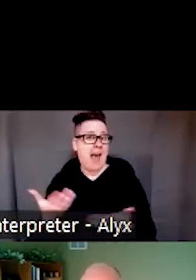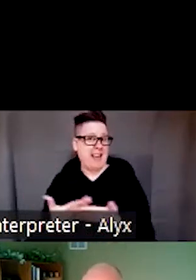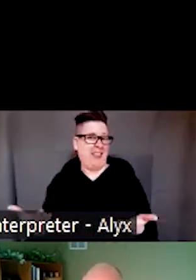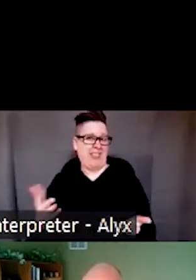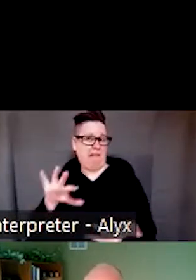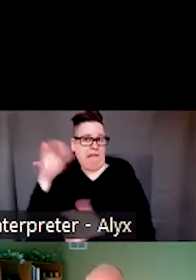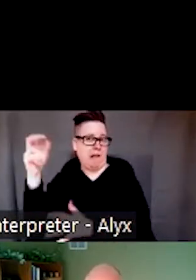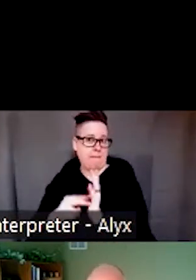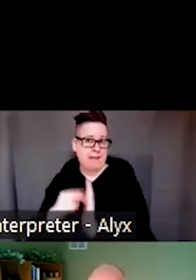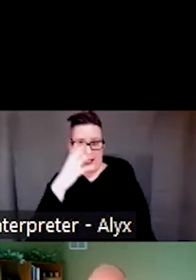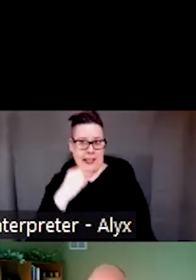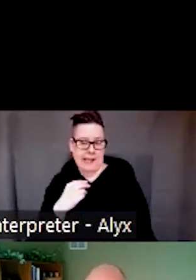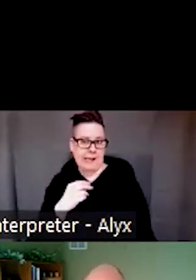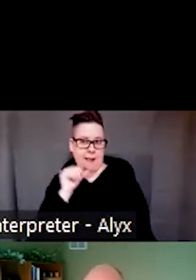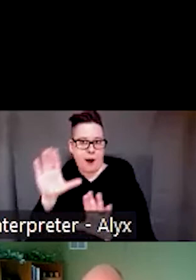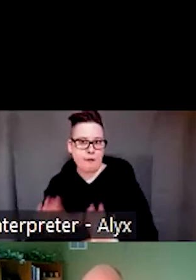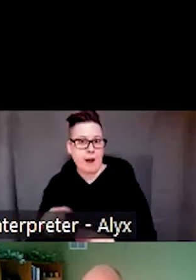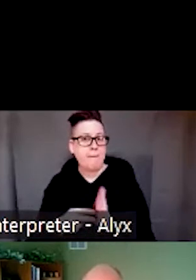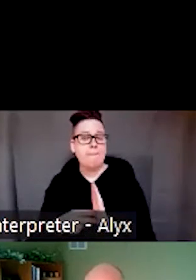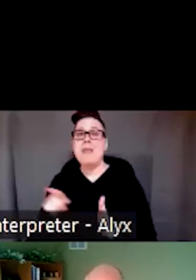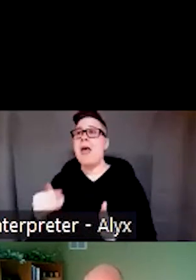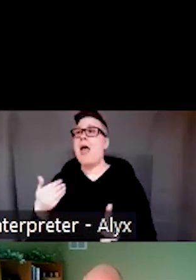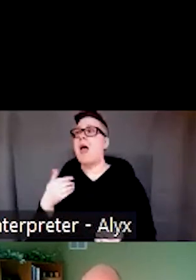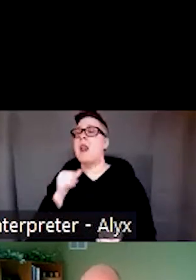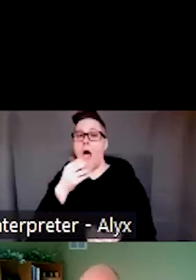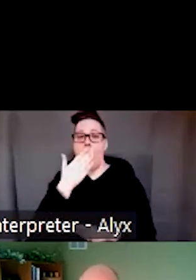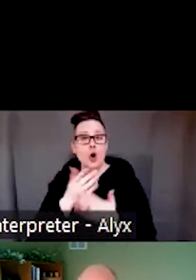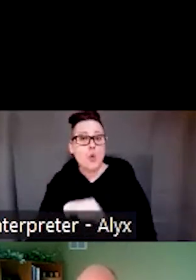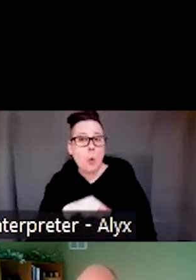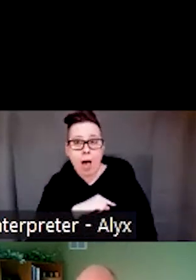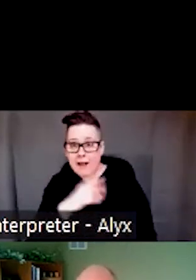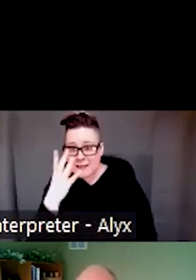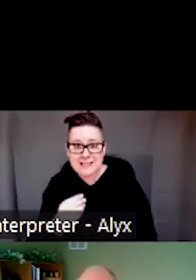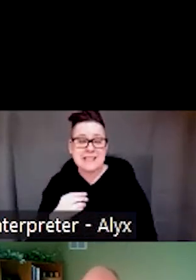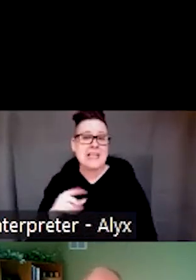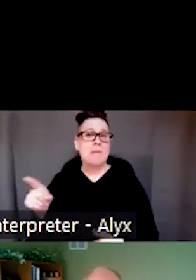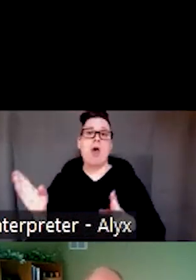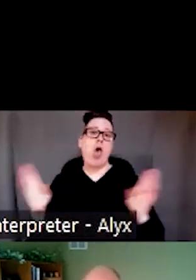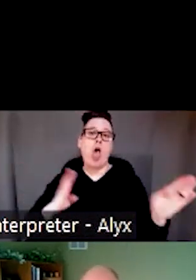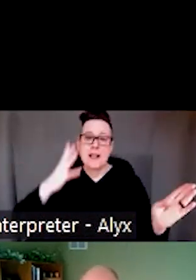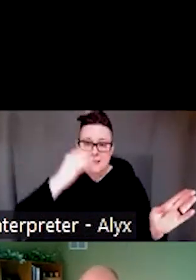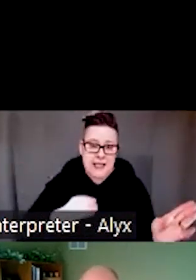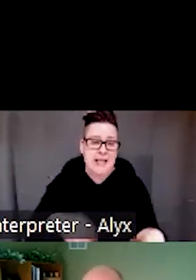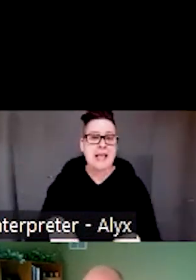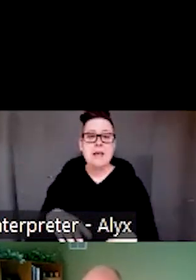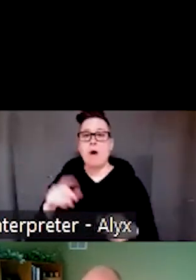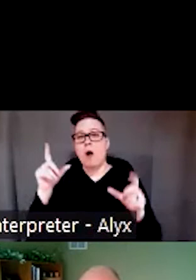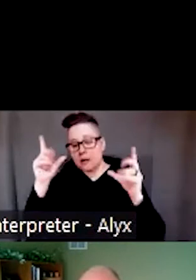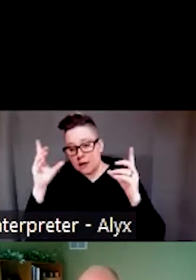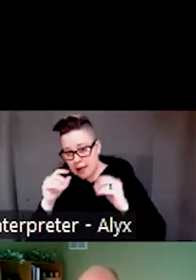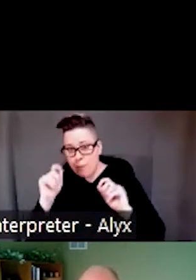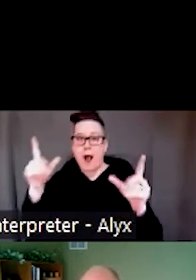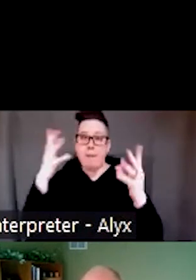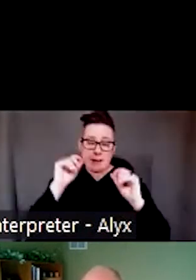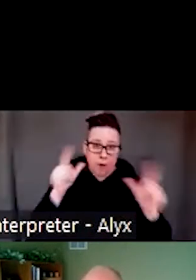their sleep is disrupted. So an individual could simultaneously have poor quality, late timing, poor efficiency, and short duration, just as